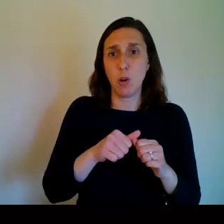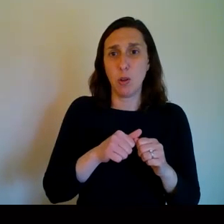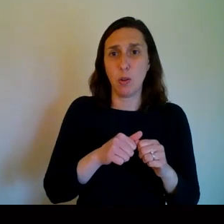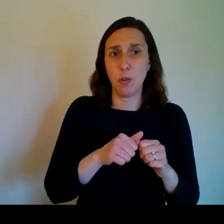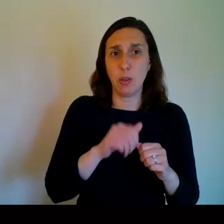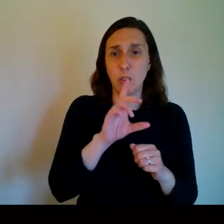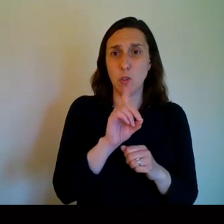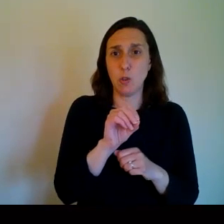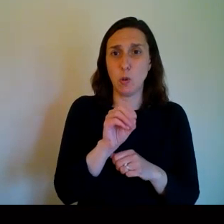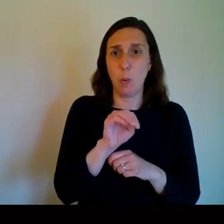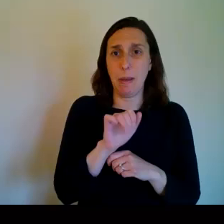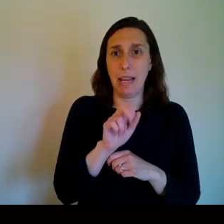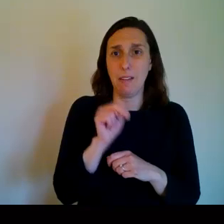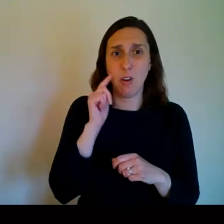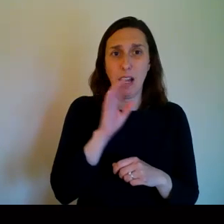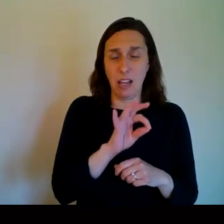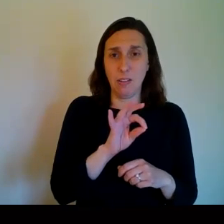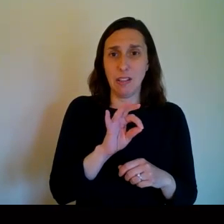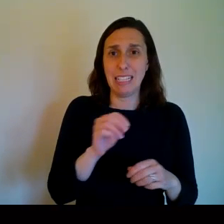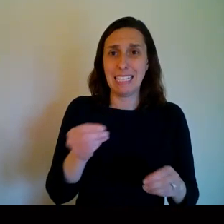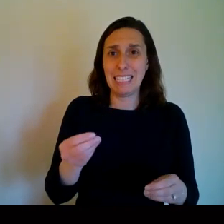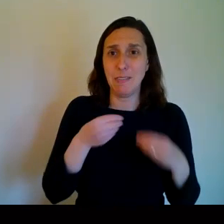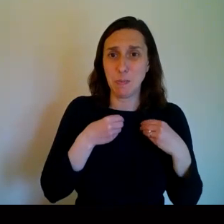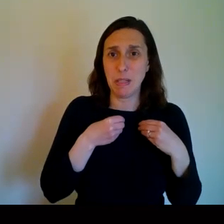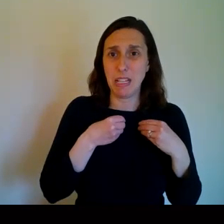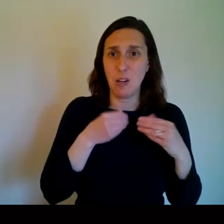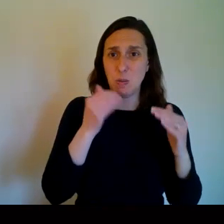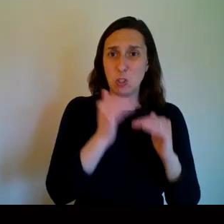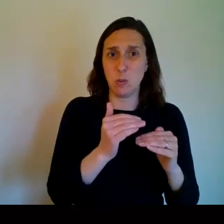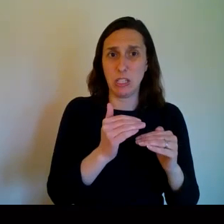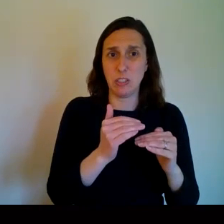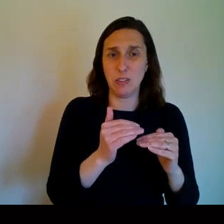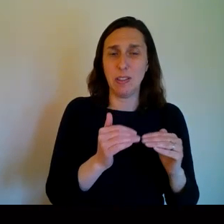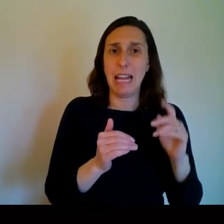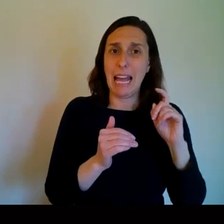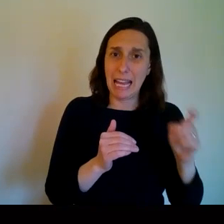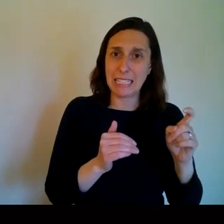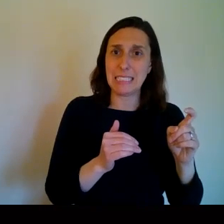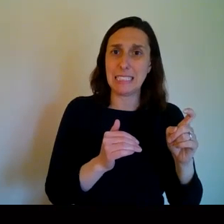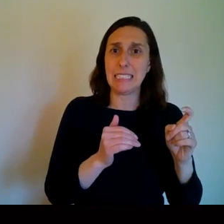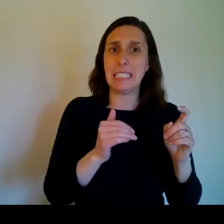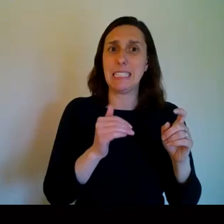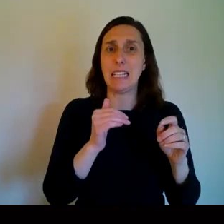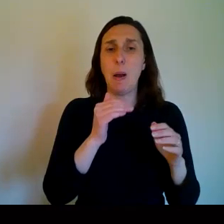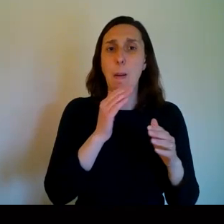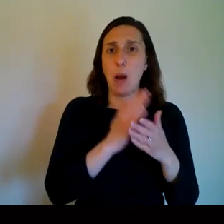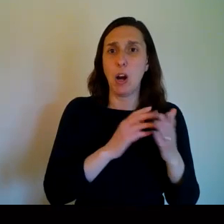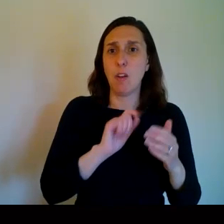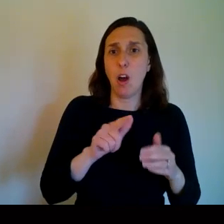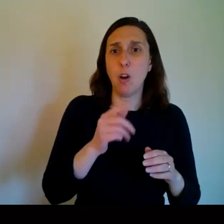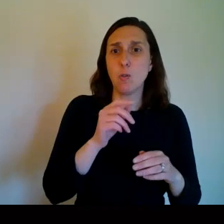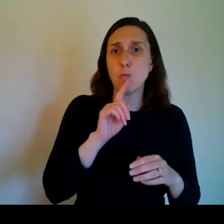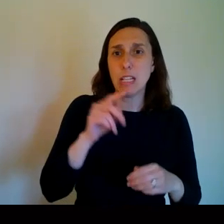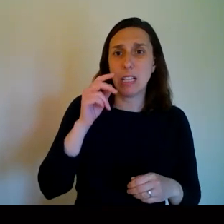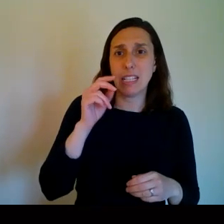me a domain restriction where x is an element of all real numbers, but x